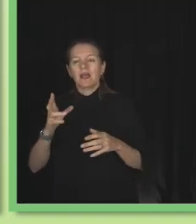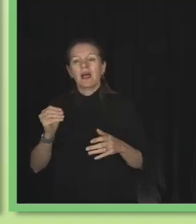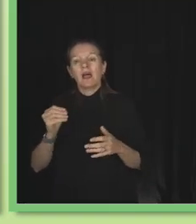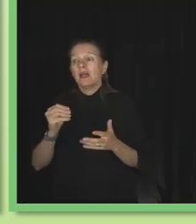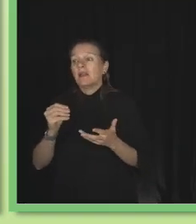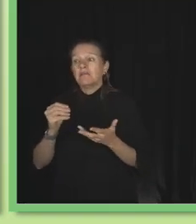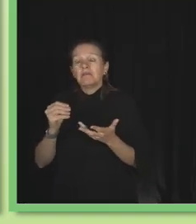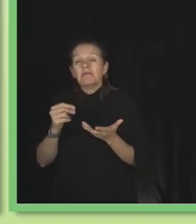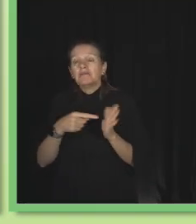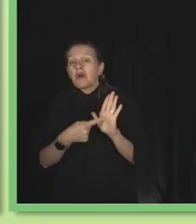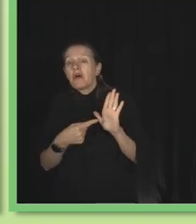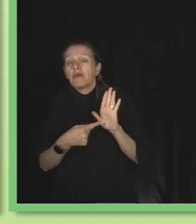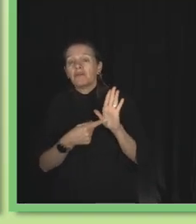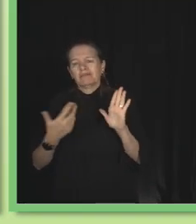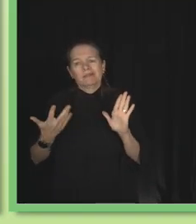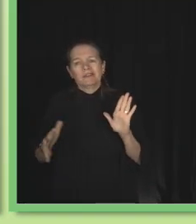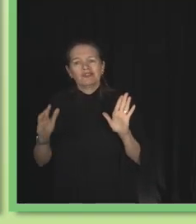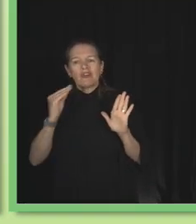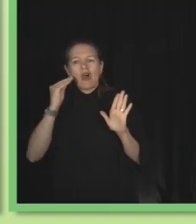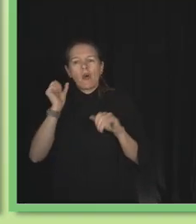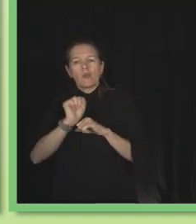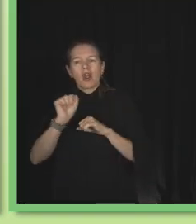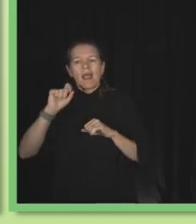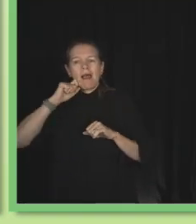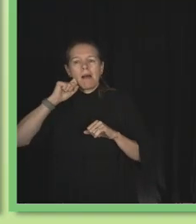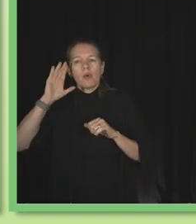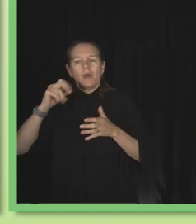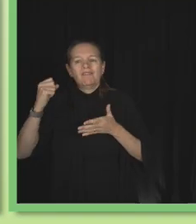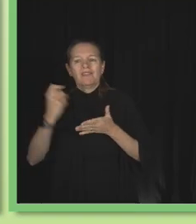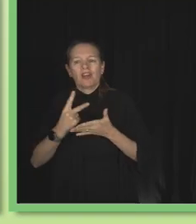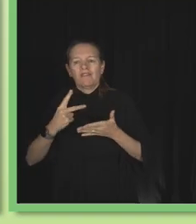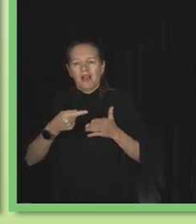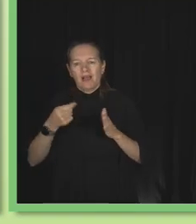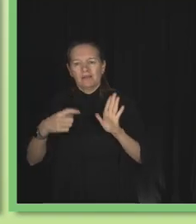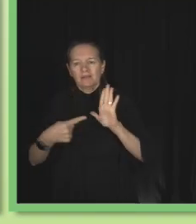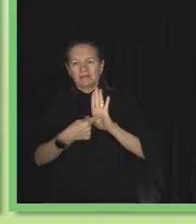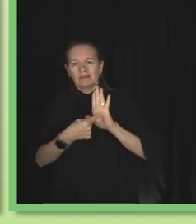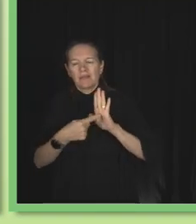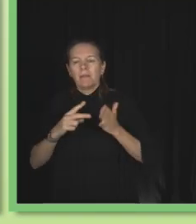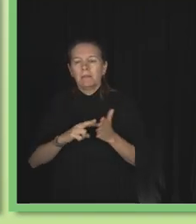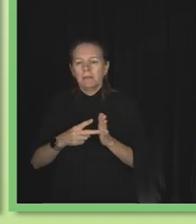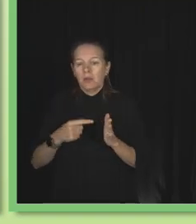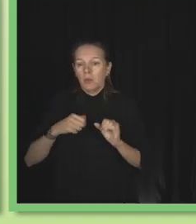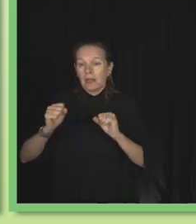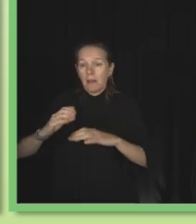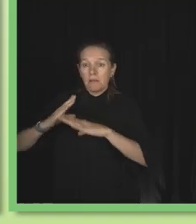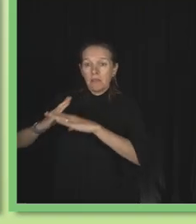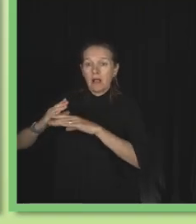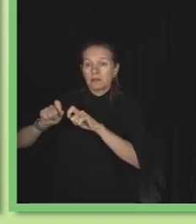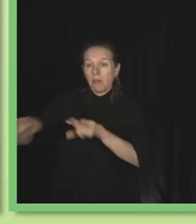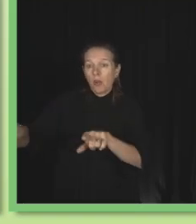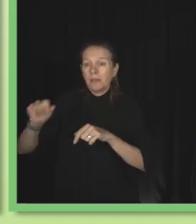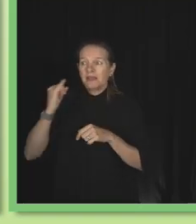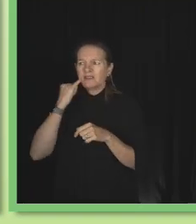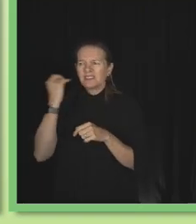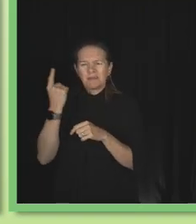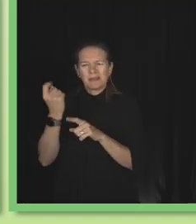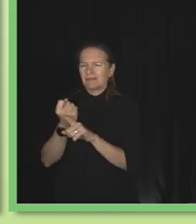our homework and had ample verifier, builder, and source. That way, we can block the deployment if things are out of